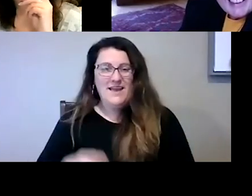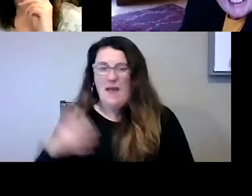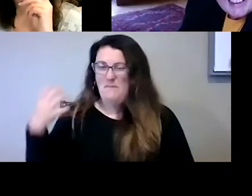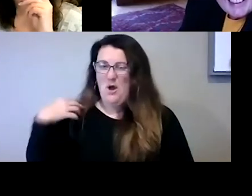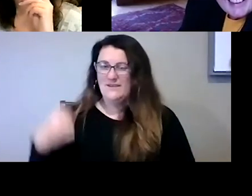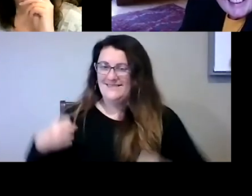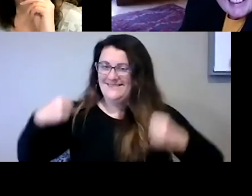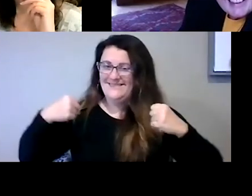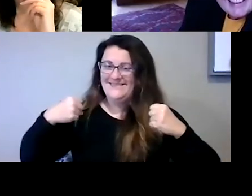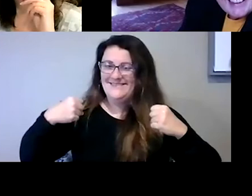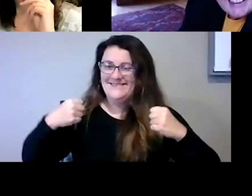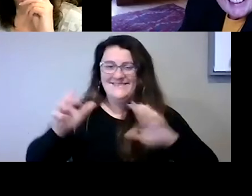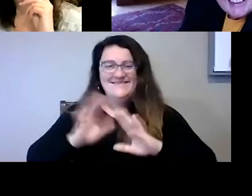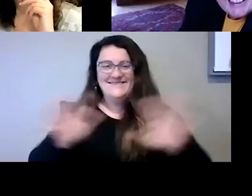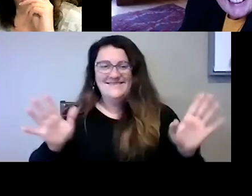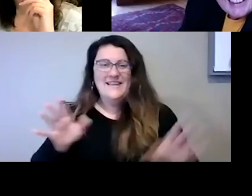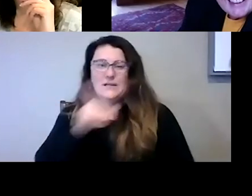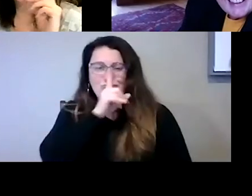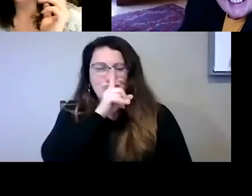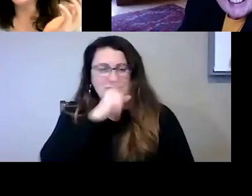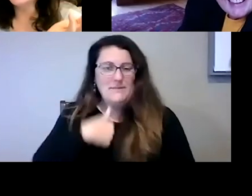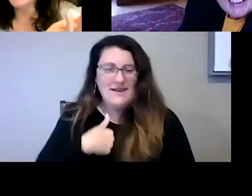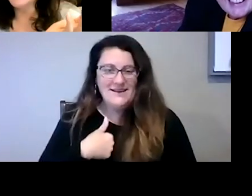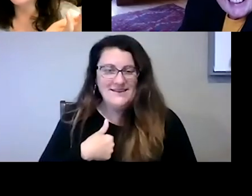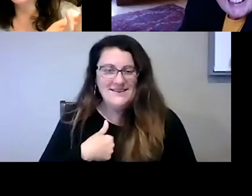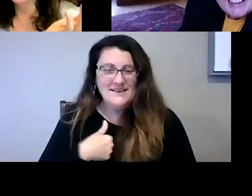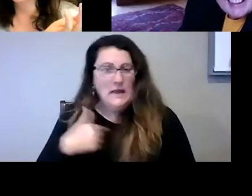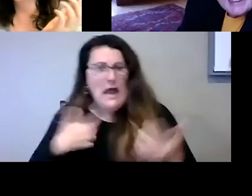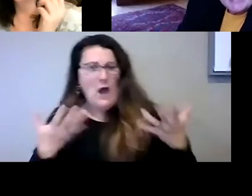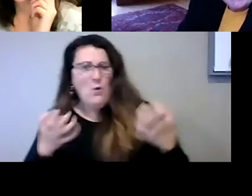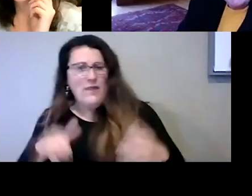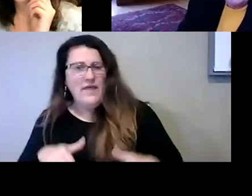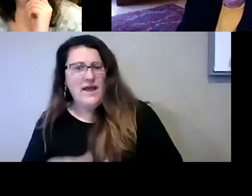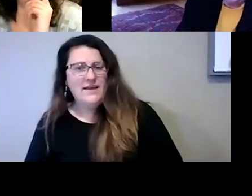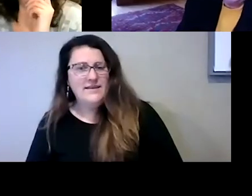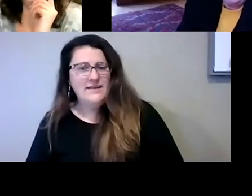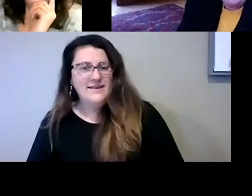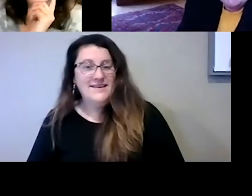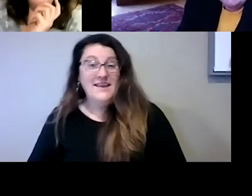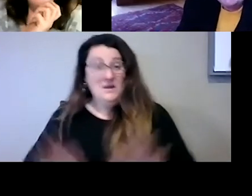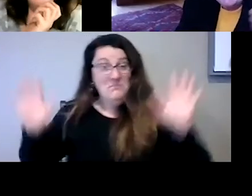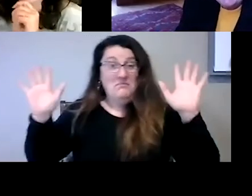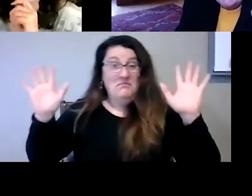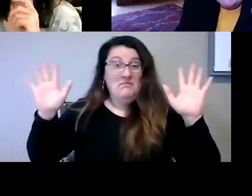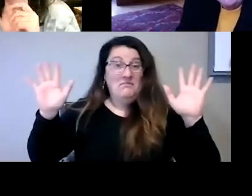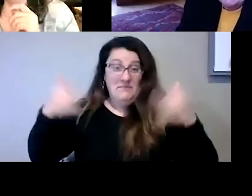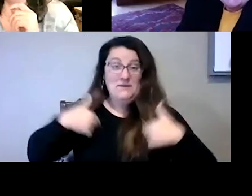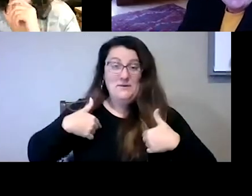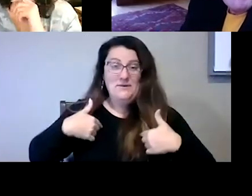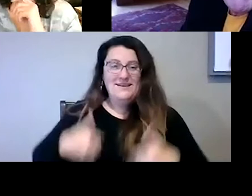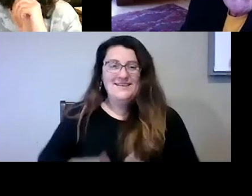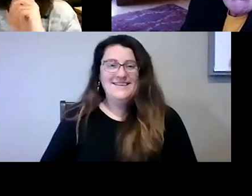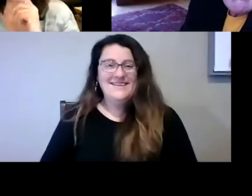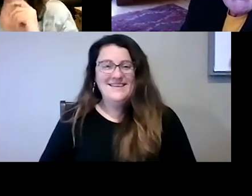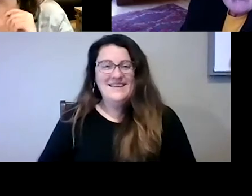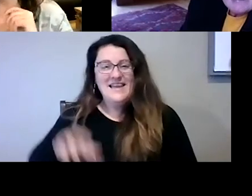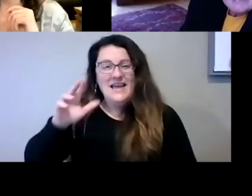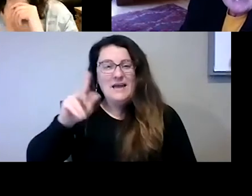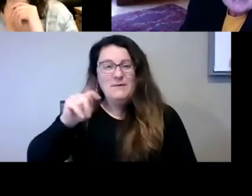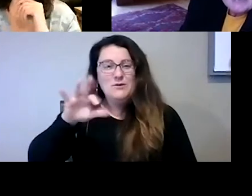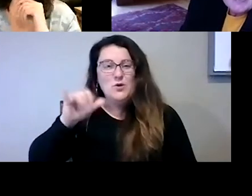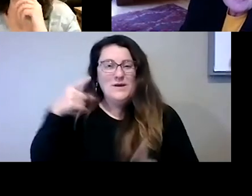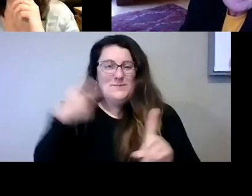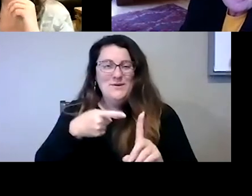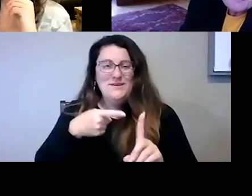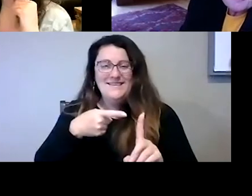boss. I want to clarify that. I like that. Thank you. I like it too. But I think to Tori's